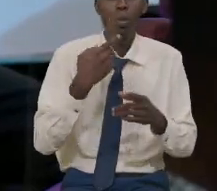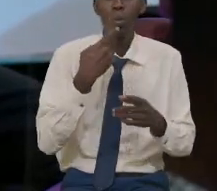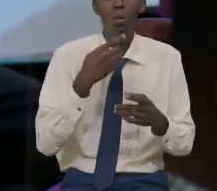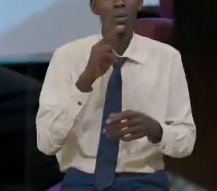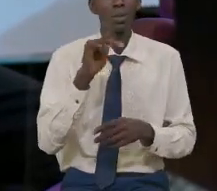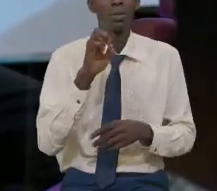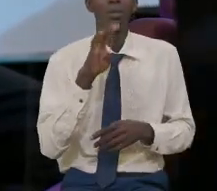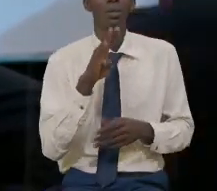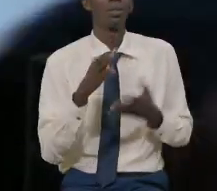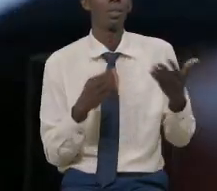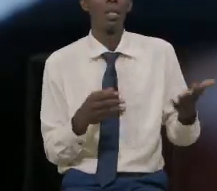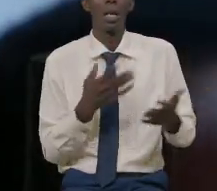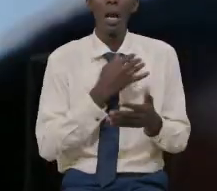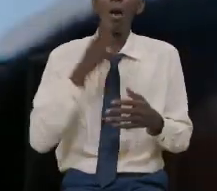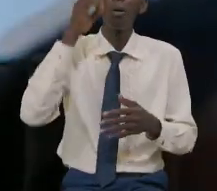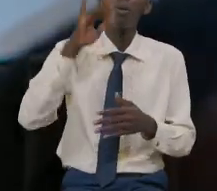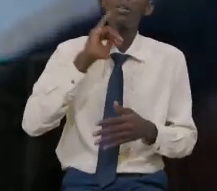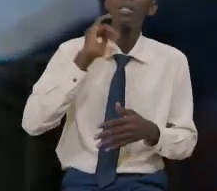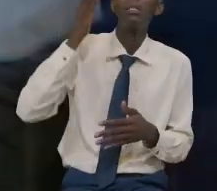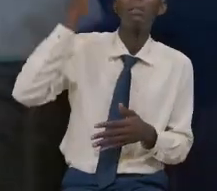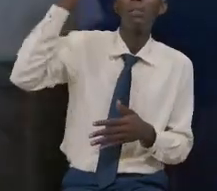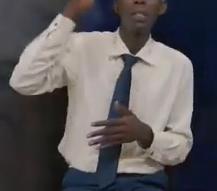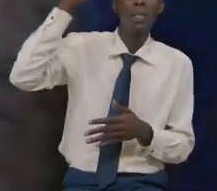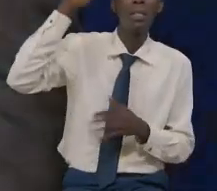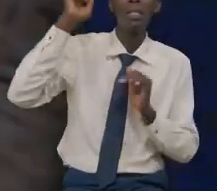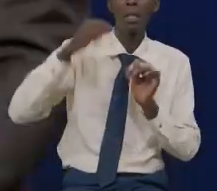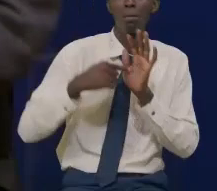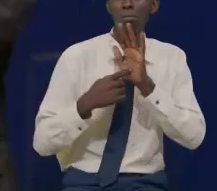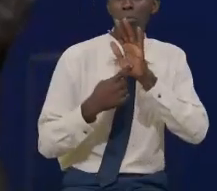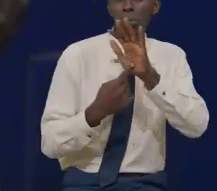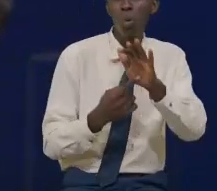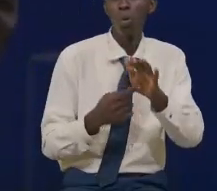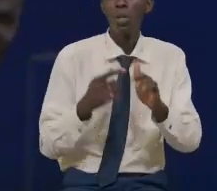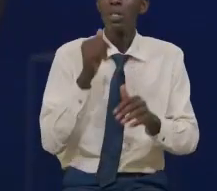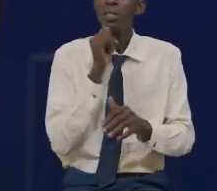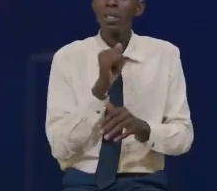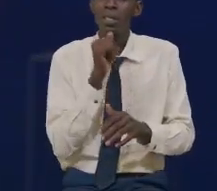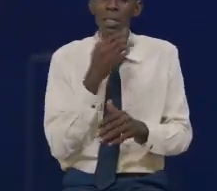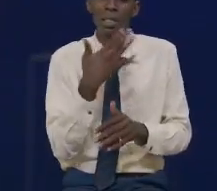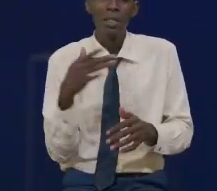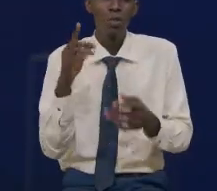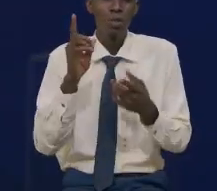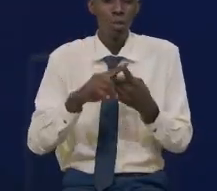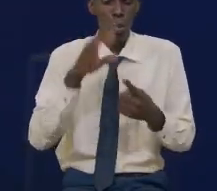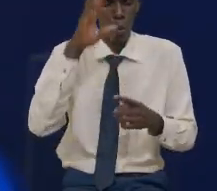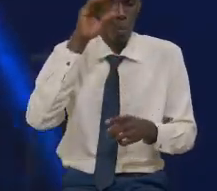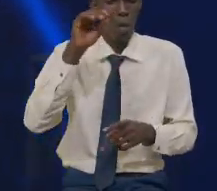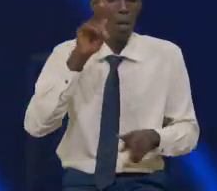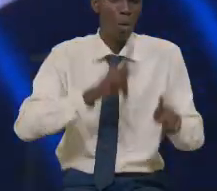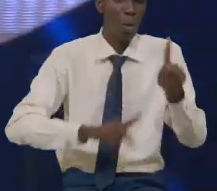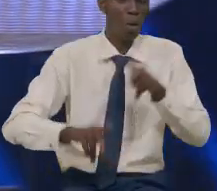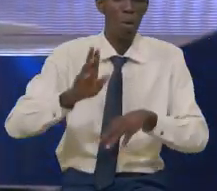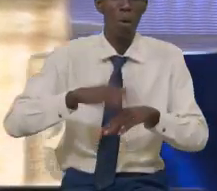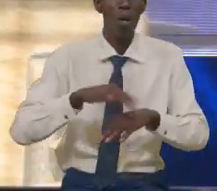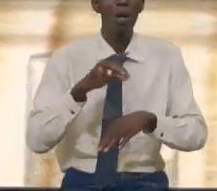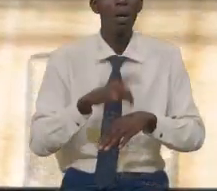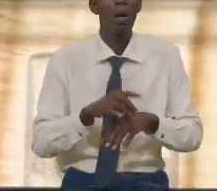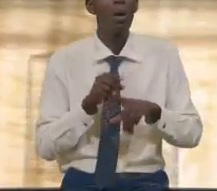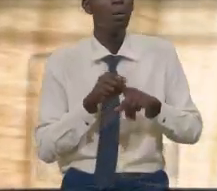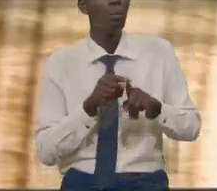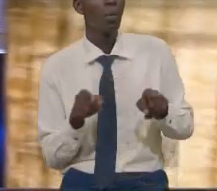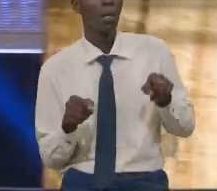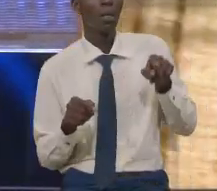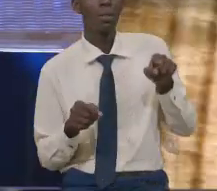And from there, God can reveal his mind, his secret unto men on earth, he was still